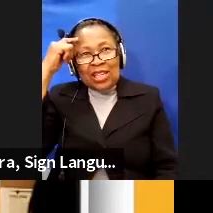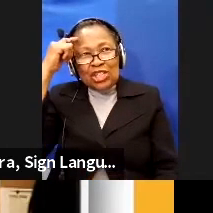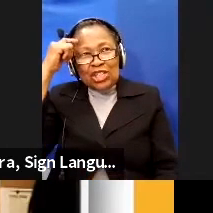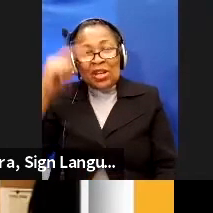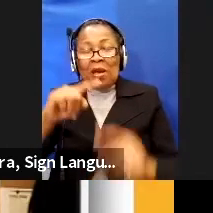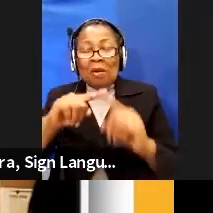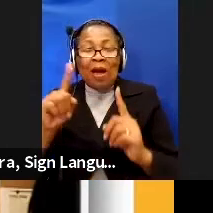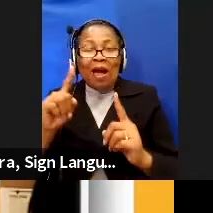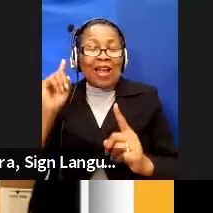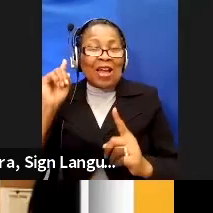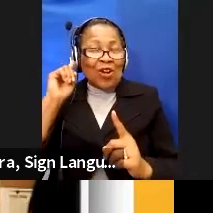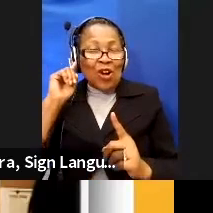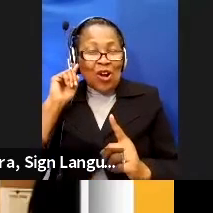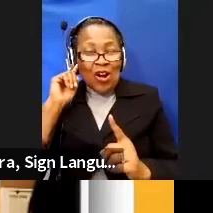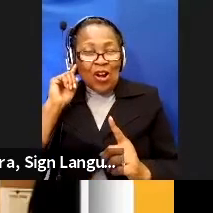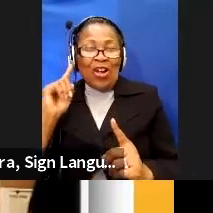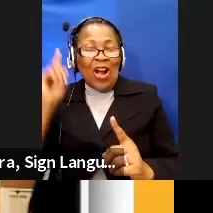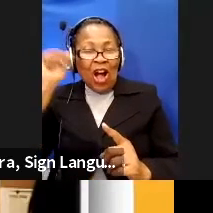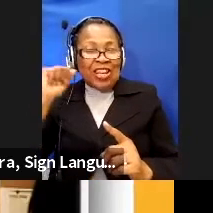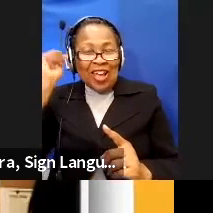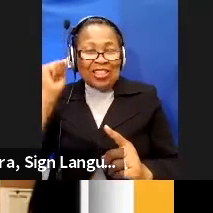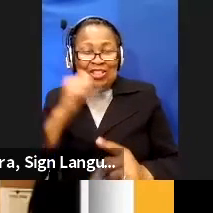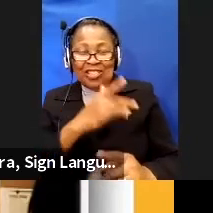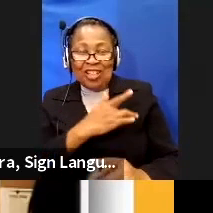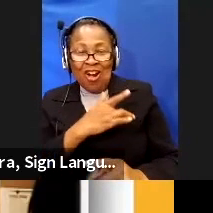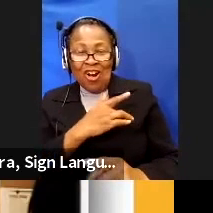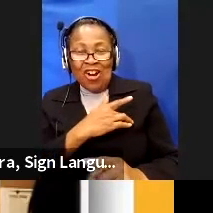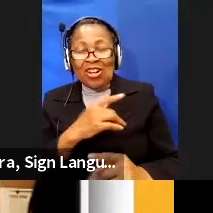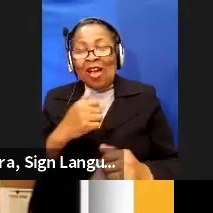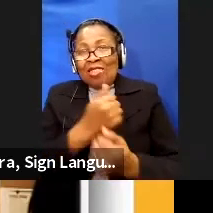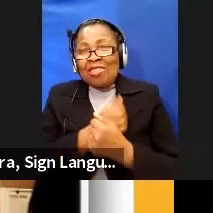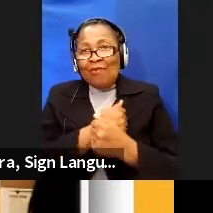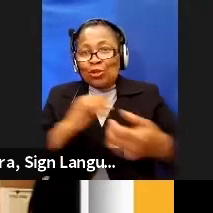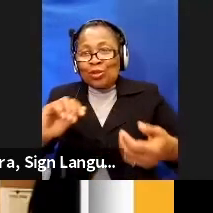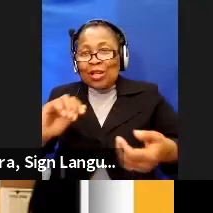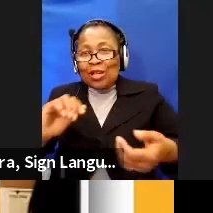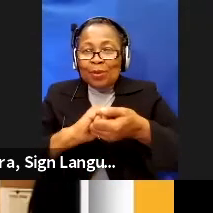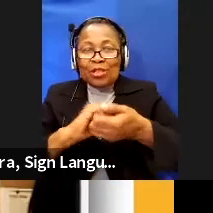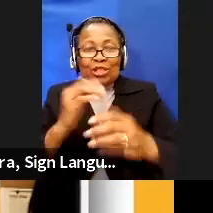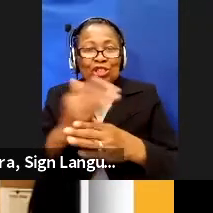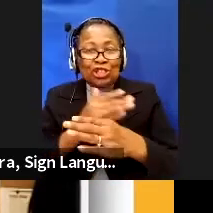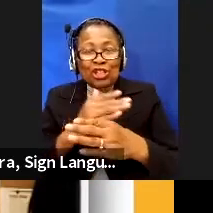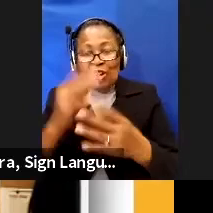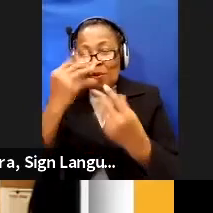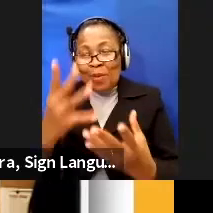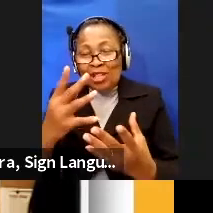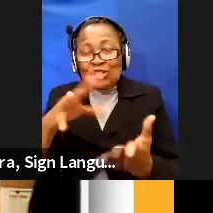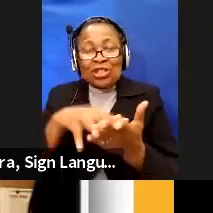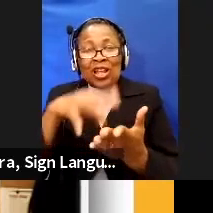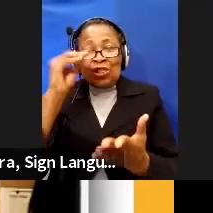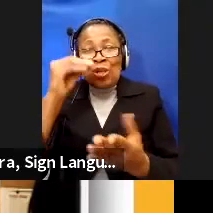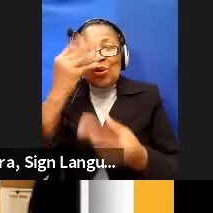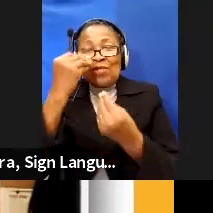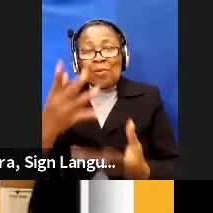heart. I love to collaborate with people and share information and learn information from